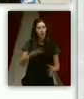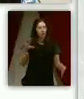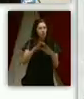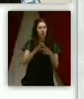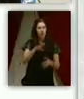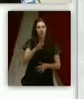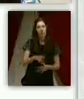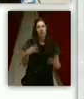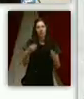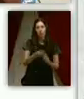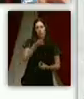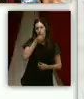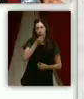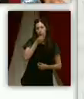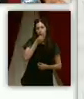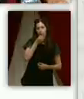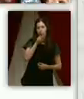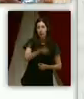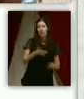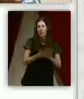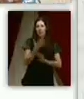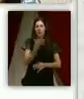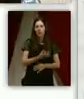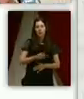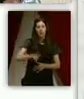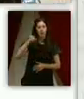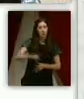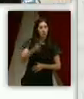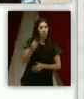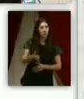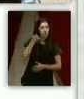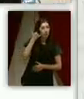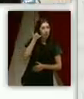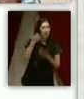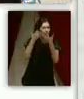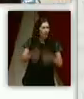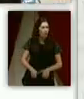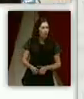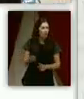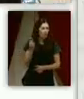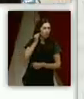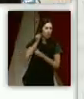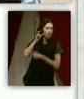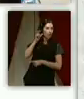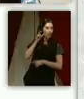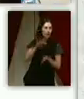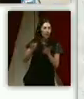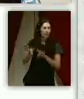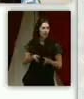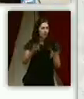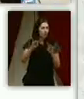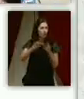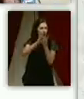or M4 to be compatible with a microphone. For example, if the mobile phone rings,